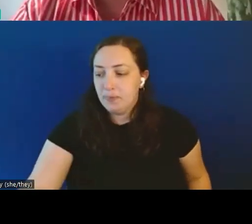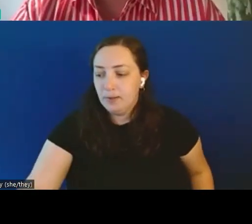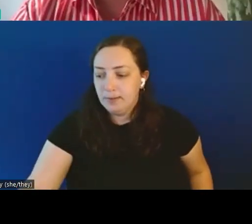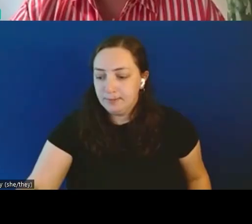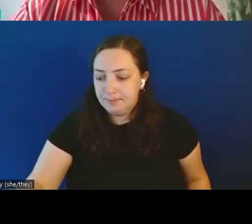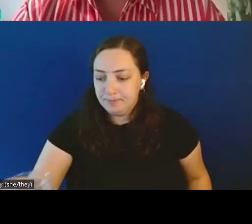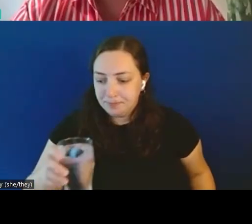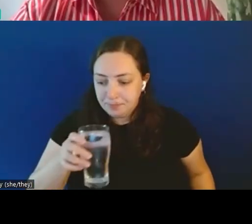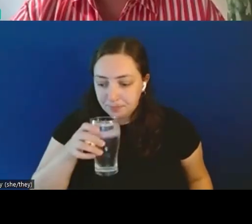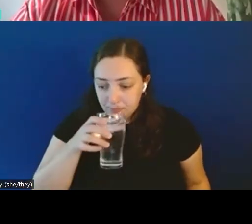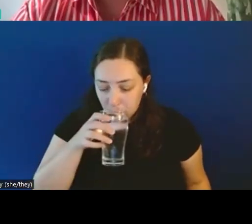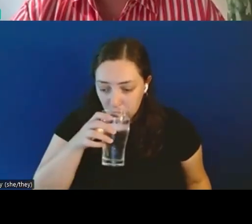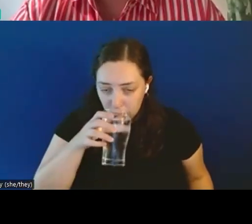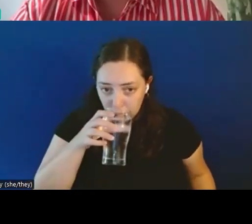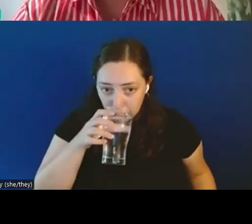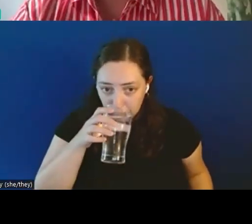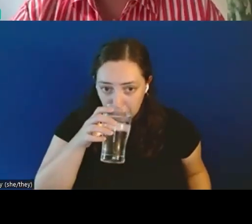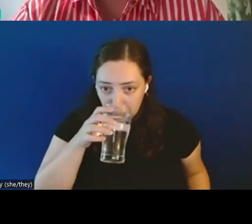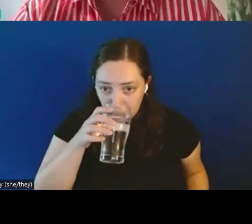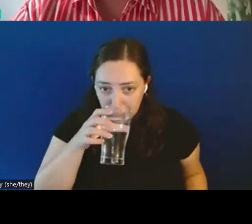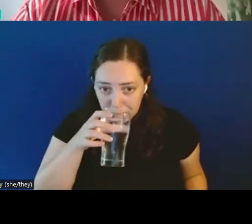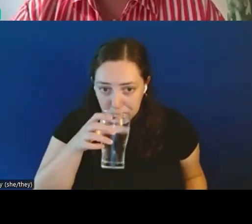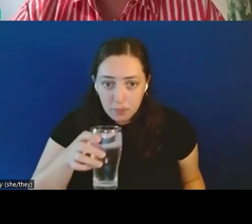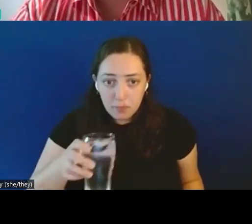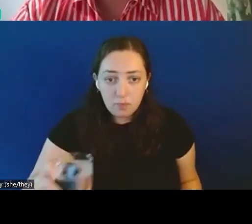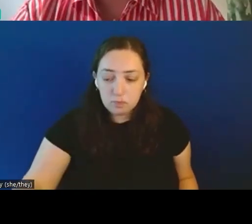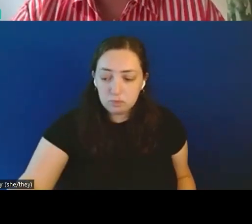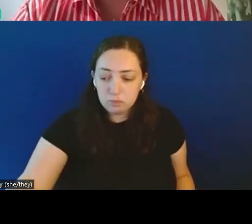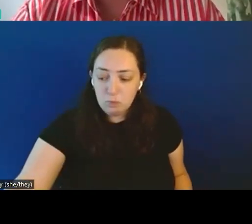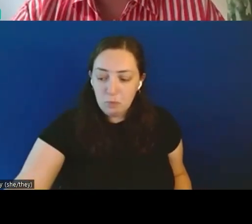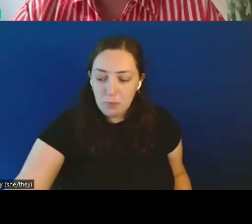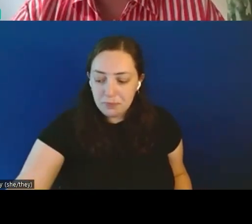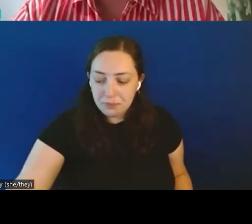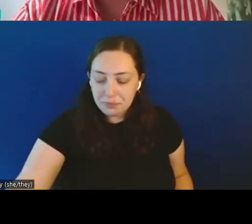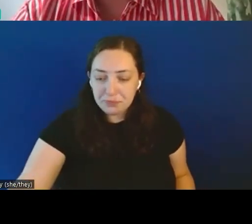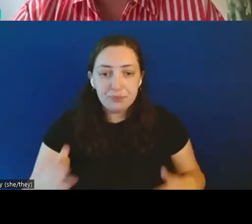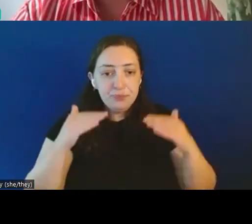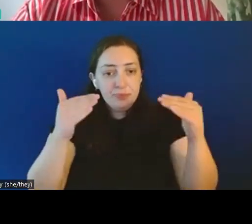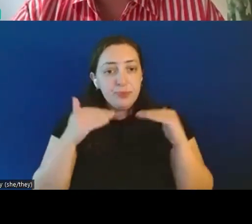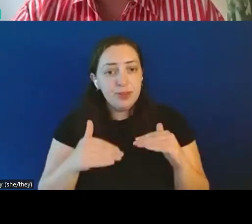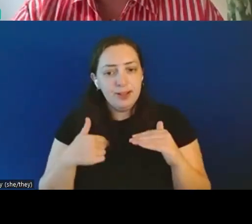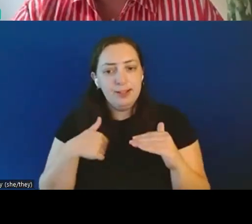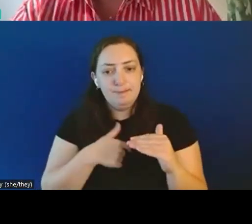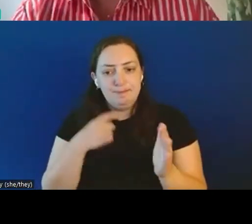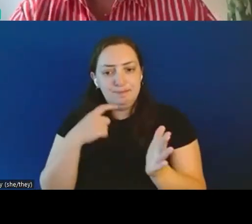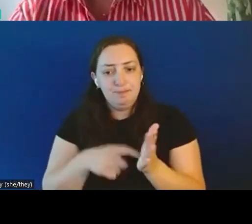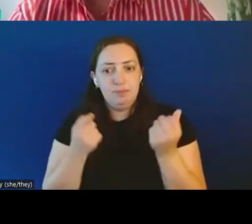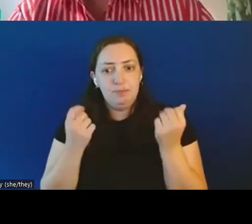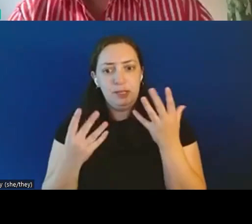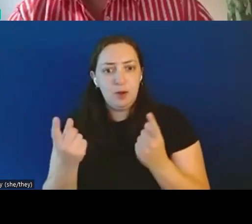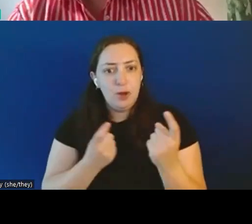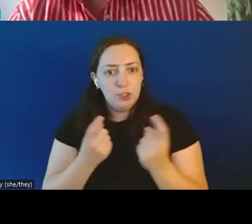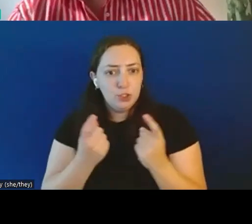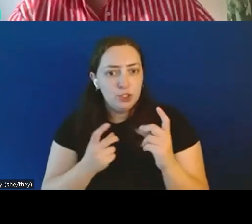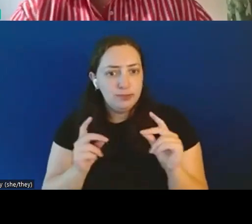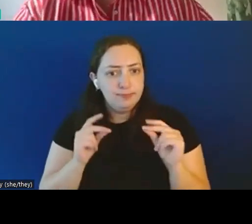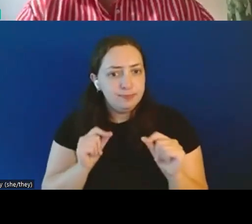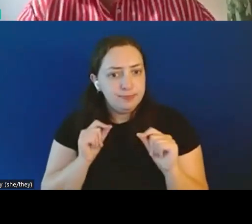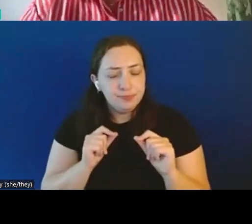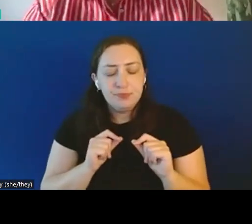Next, let's see. The other real set of questions that we've been receiving, off the bat